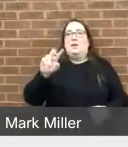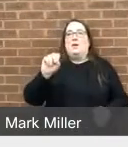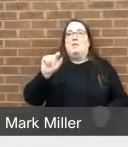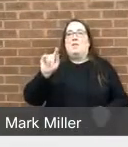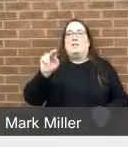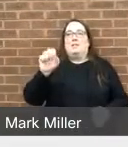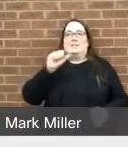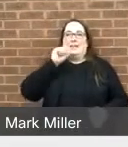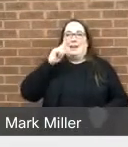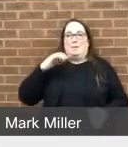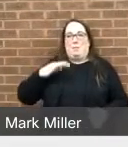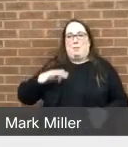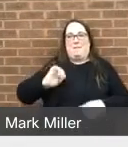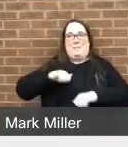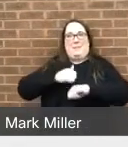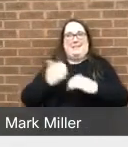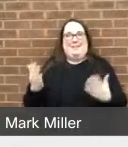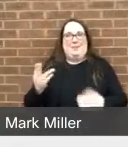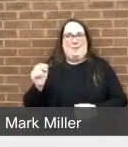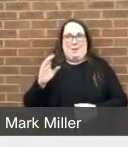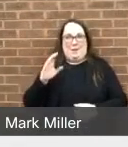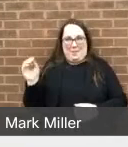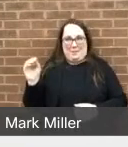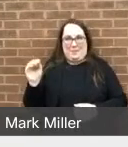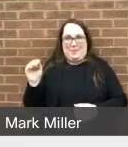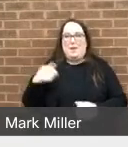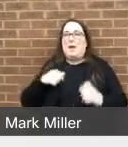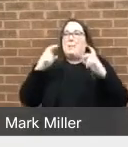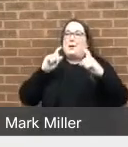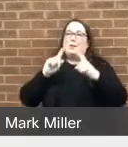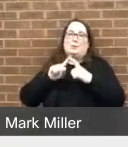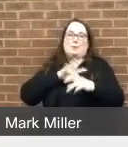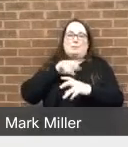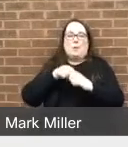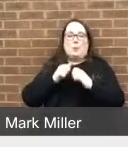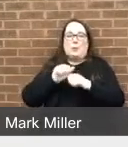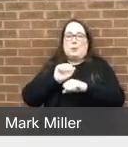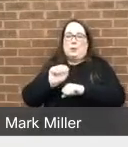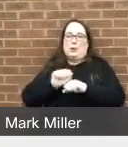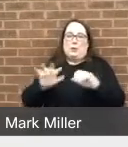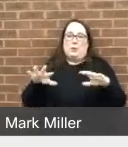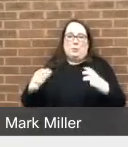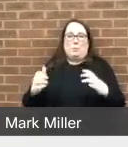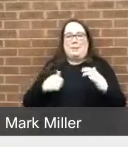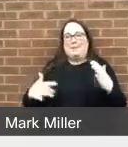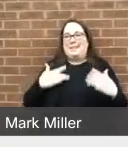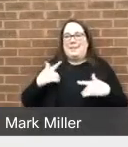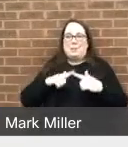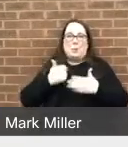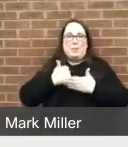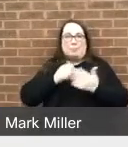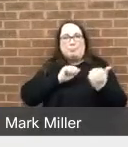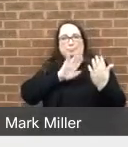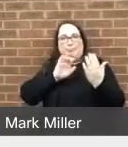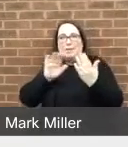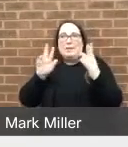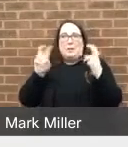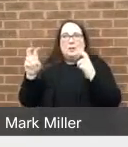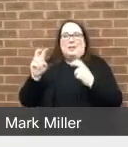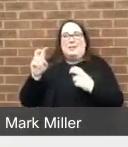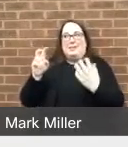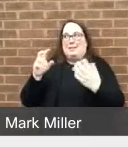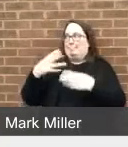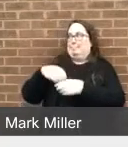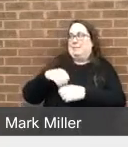nonprofit based here in Howard County. I'm honored to be a part of this work group, and I'm excited to help tackle issues that the AAPI community of